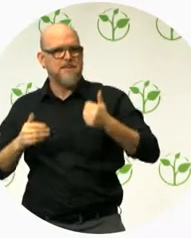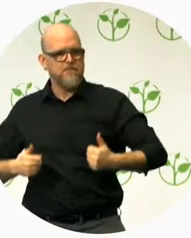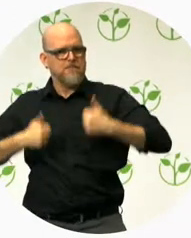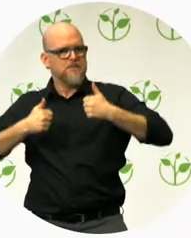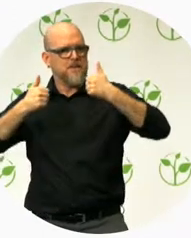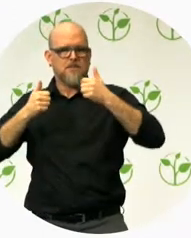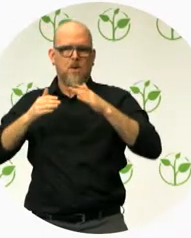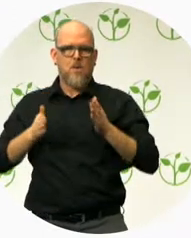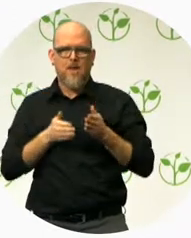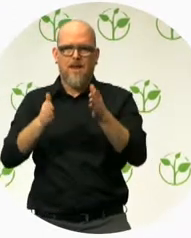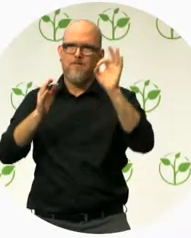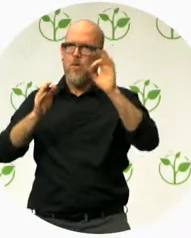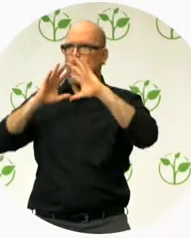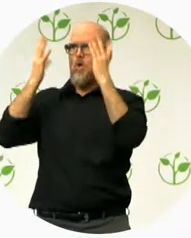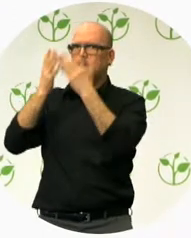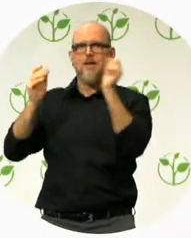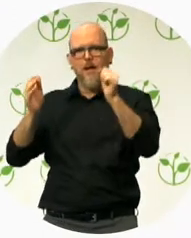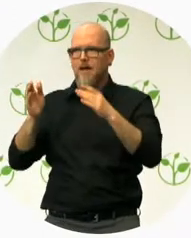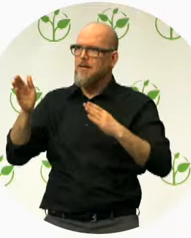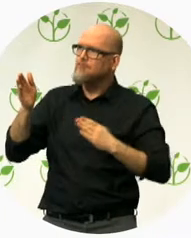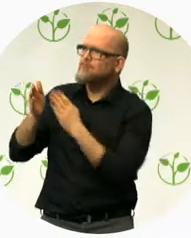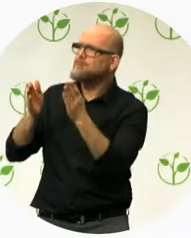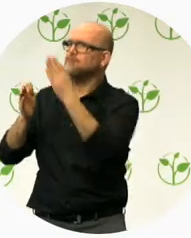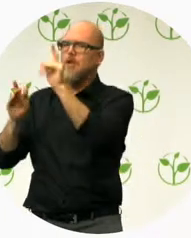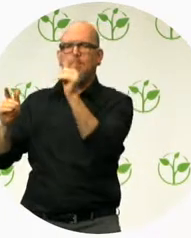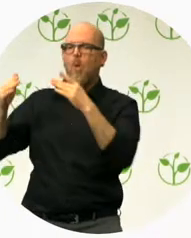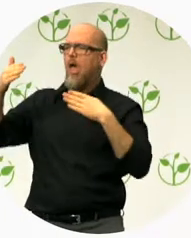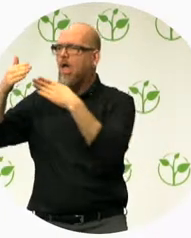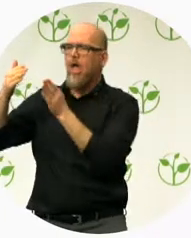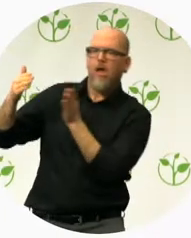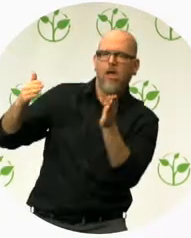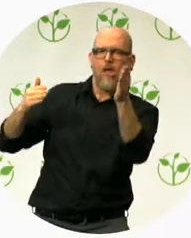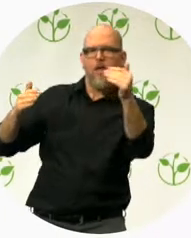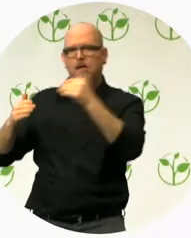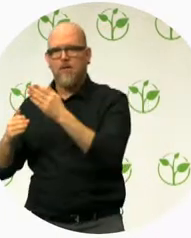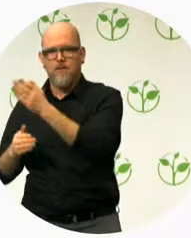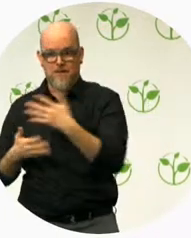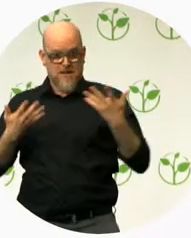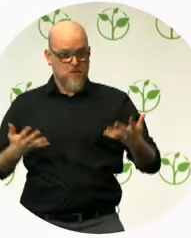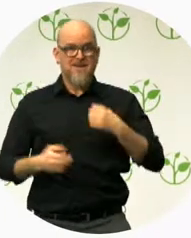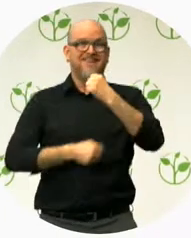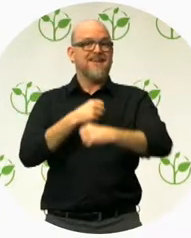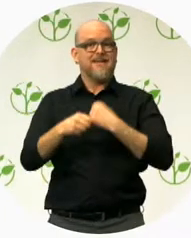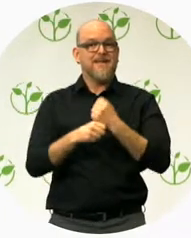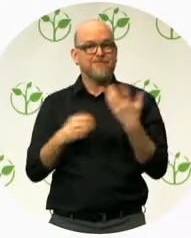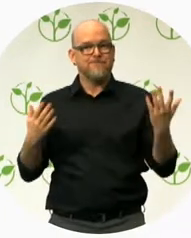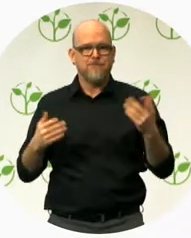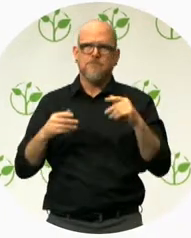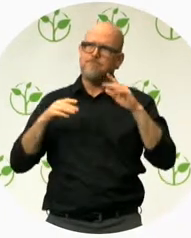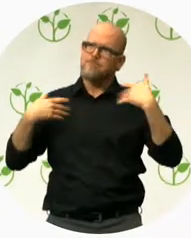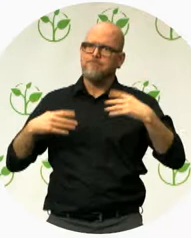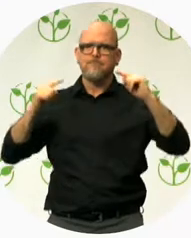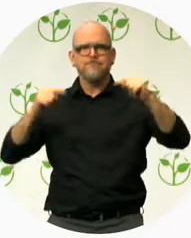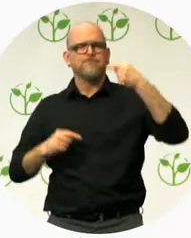world. This year, we are celebrating two important anniversaries.